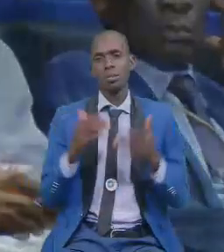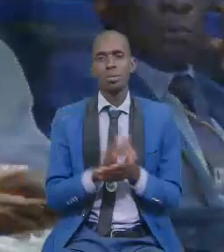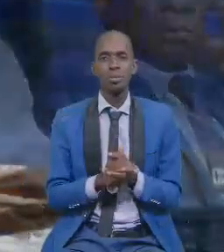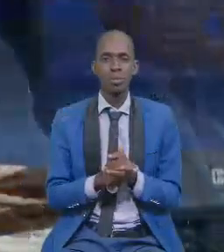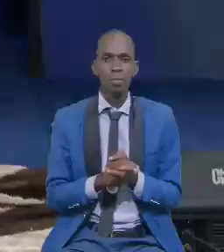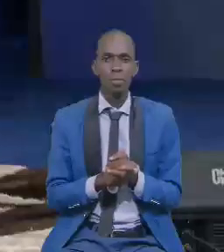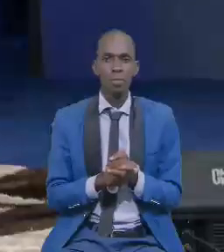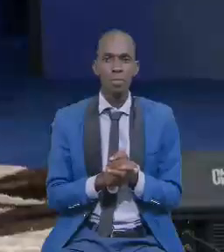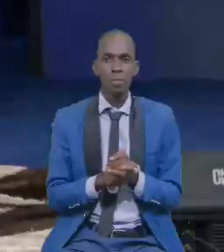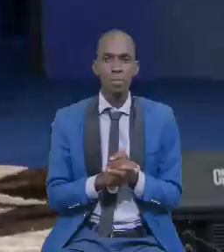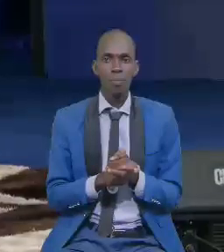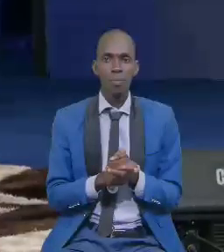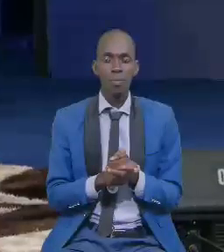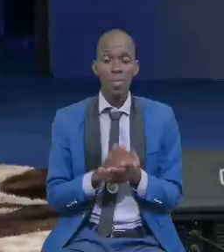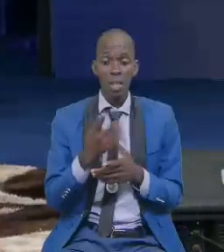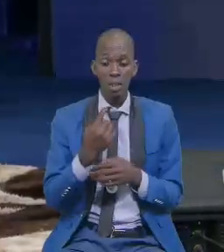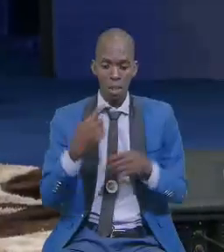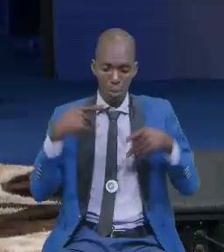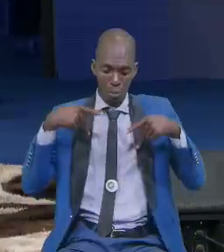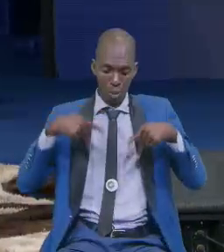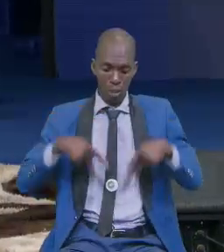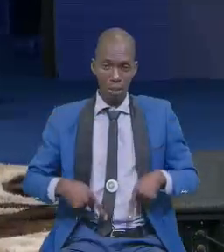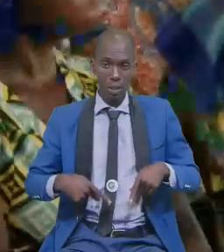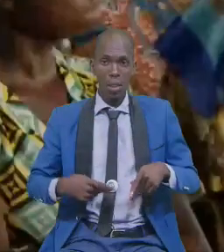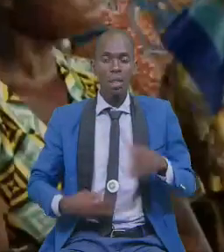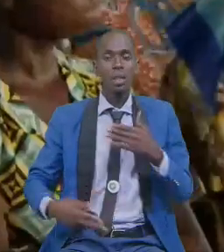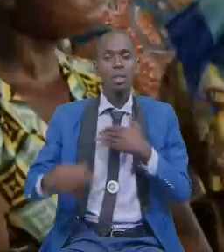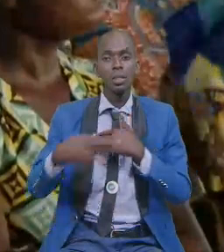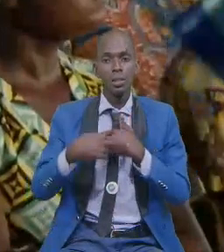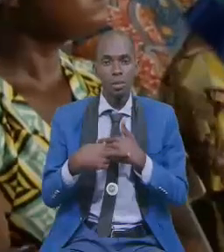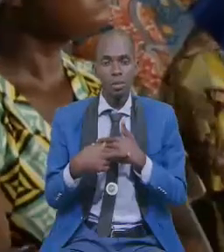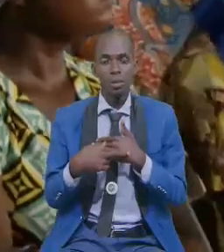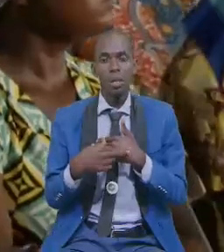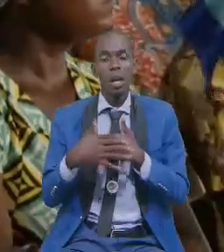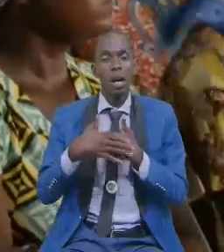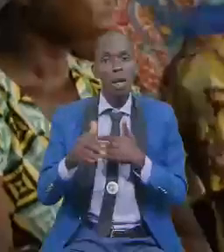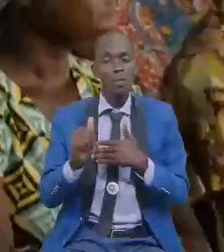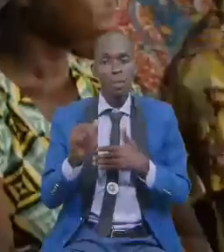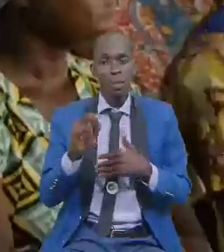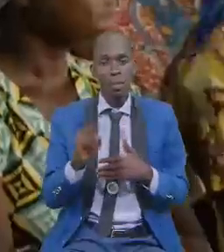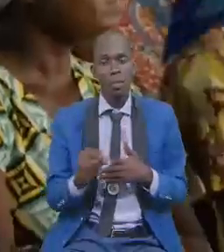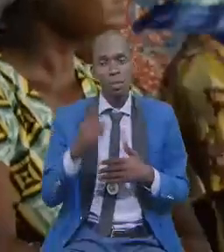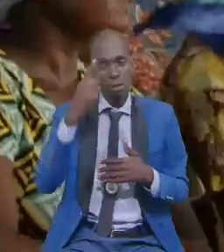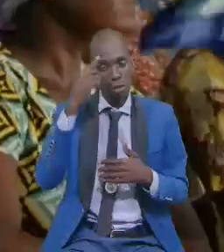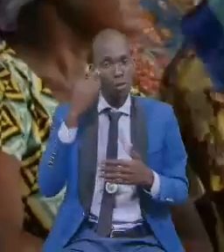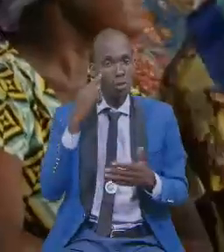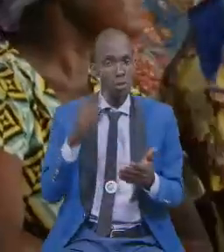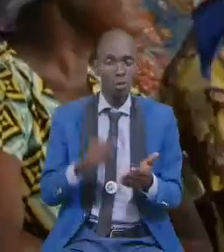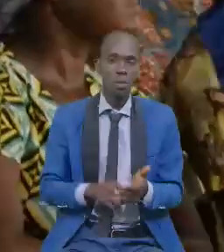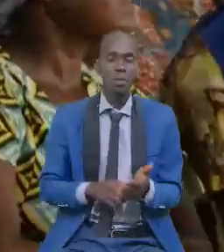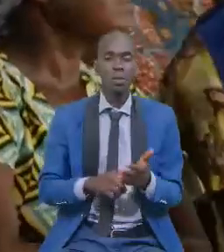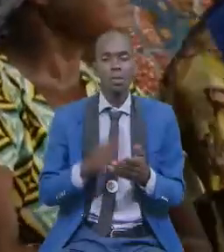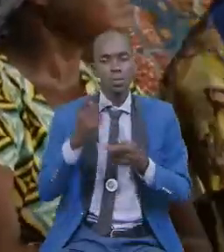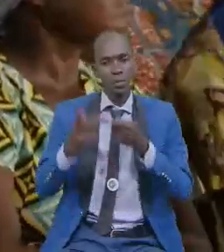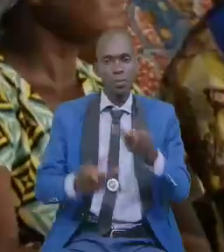The personal restoration after an acknowledged visitation.